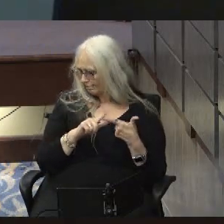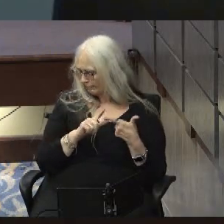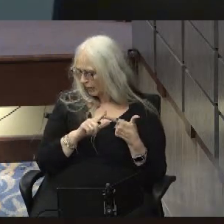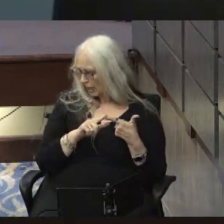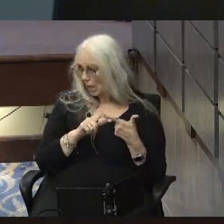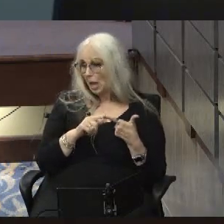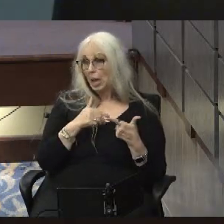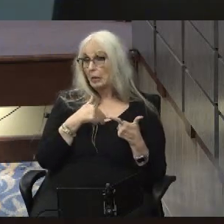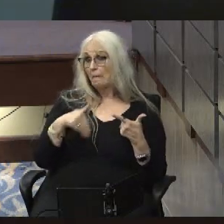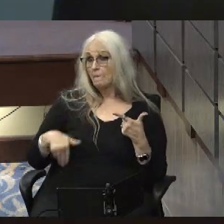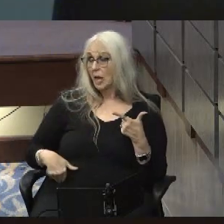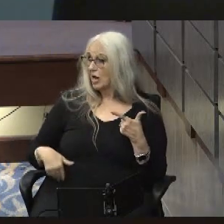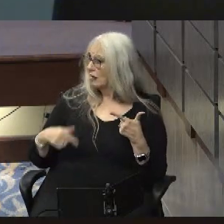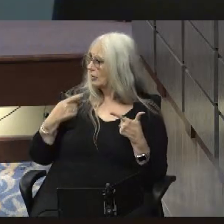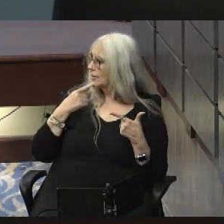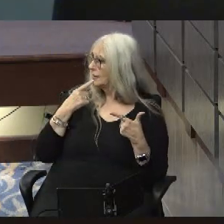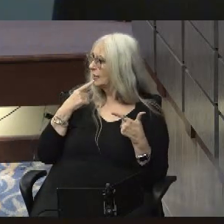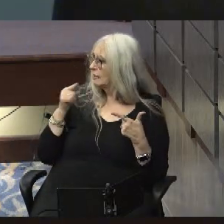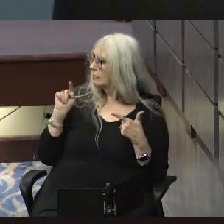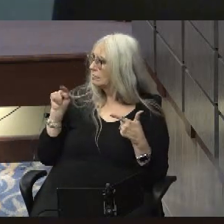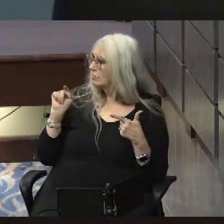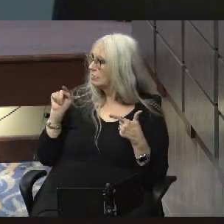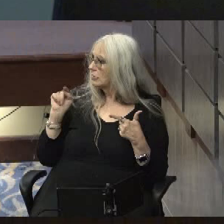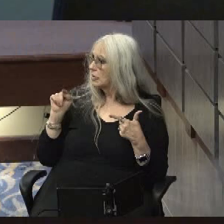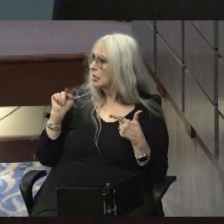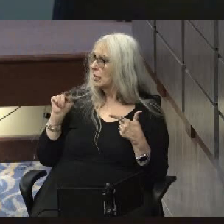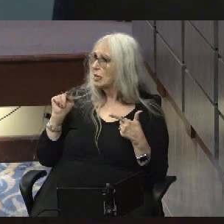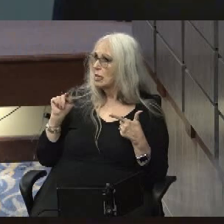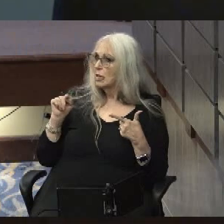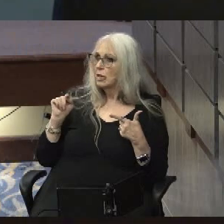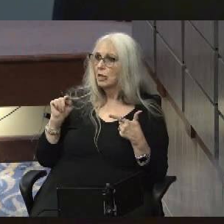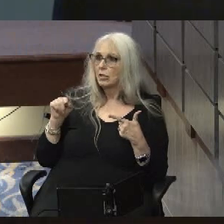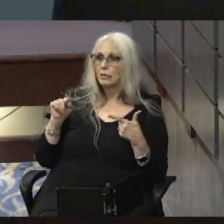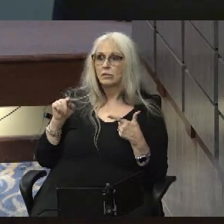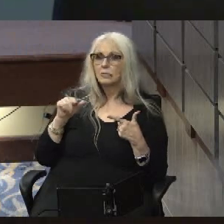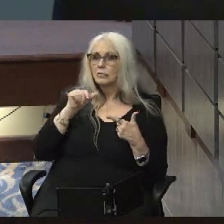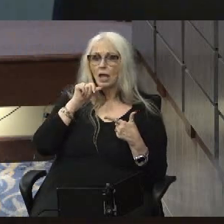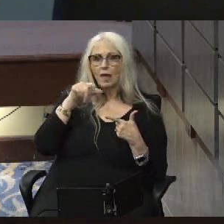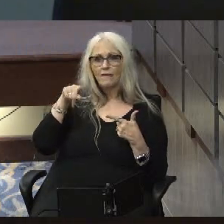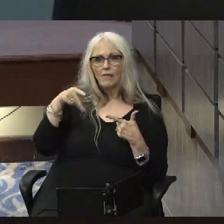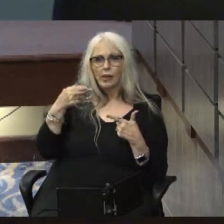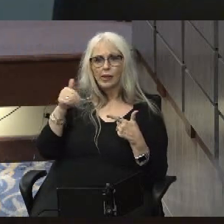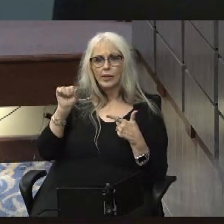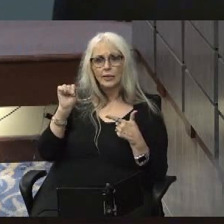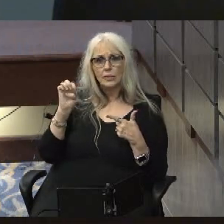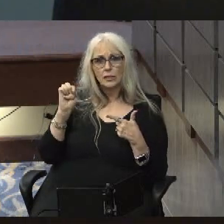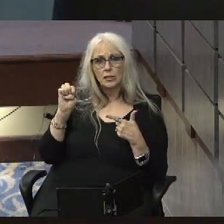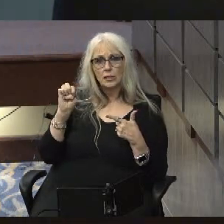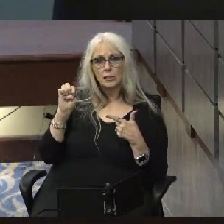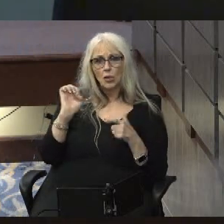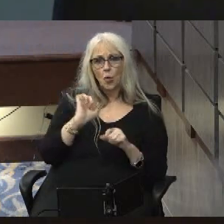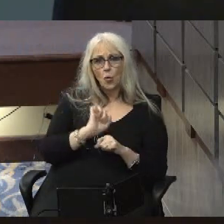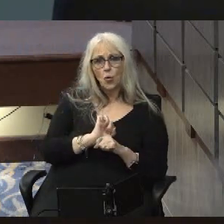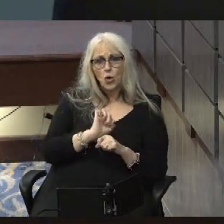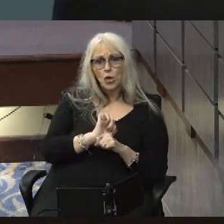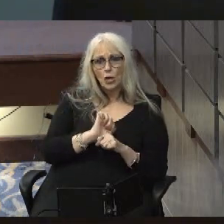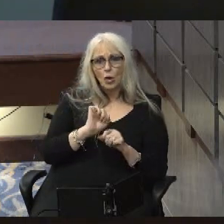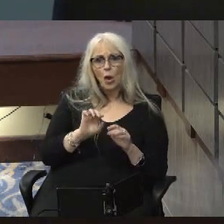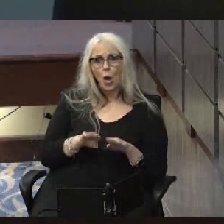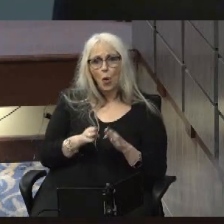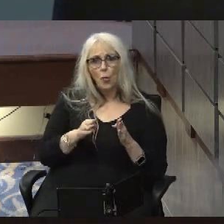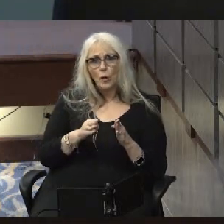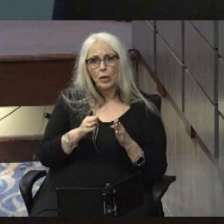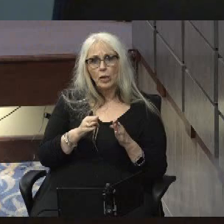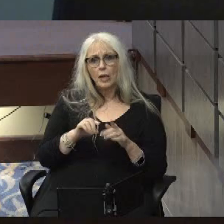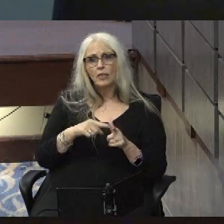mayor kind of hit on some of this really doesn't lend itself to phases, does it? I mean, you kind of have to do it. You're not going to open one little part and